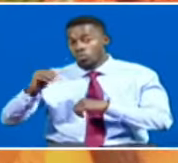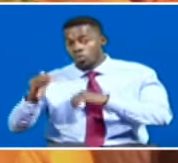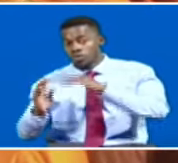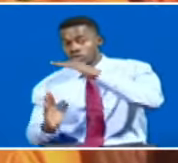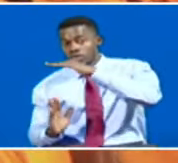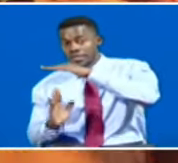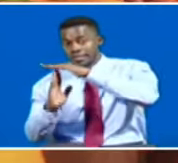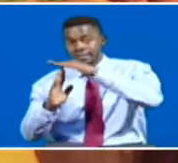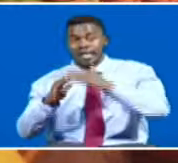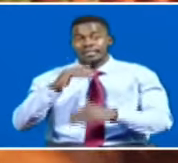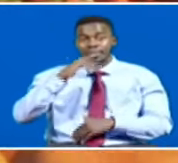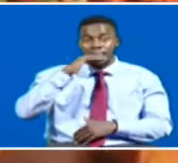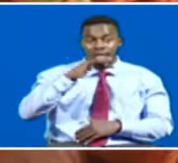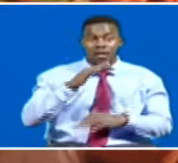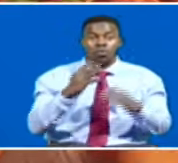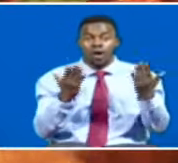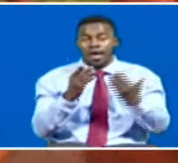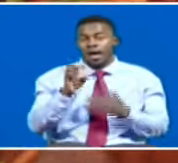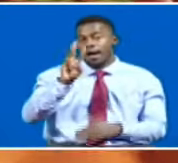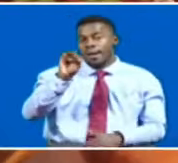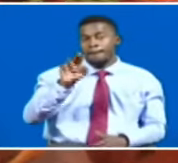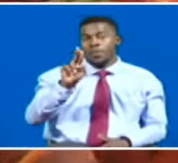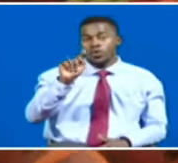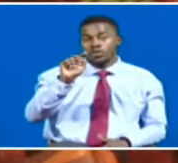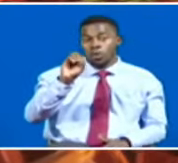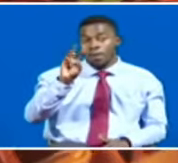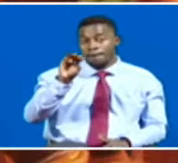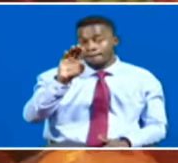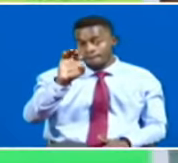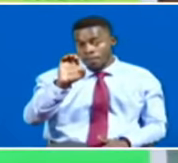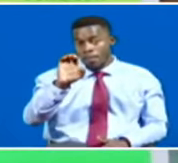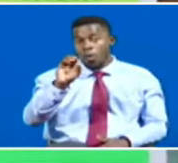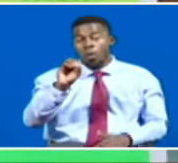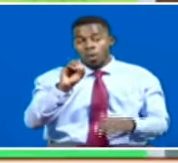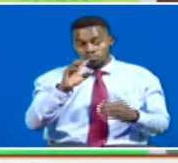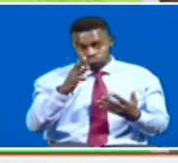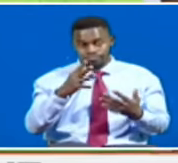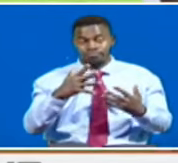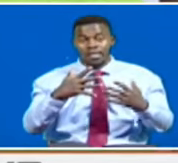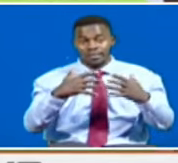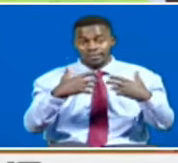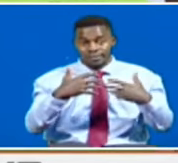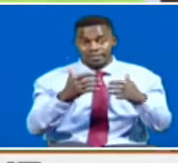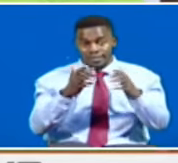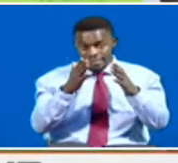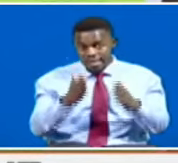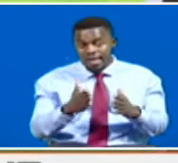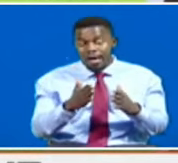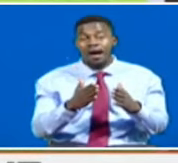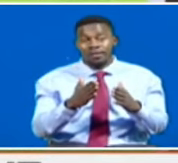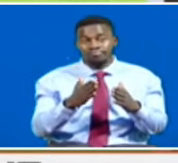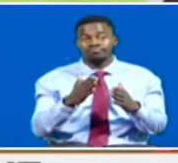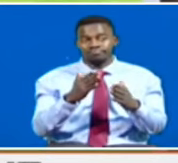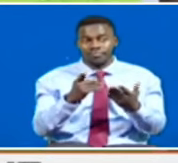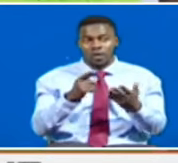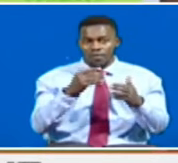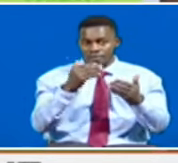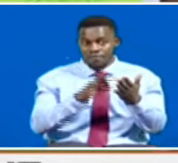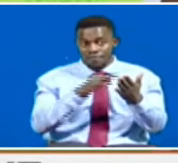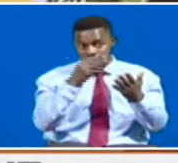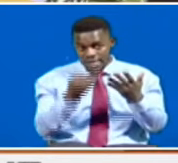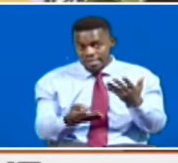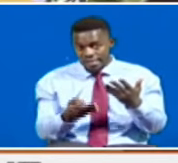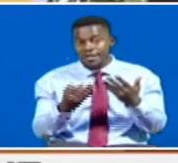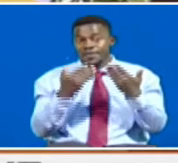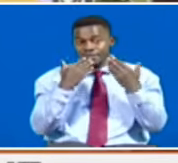the exercise at Mutomo, Engineer Dennis Mwangangi, who was the UDA MP candidate in the 2022 election, said the party